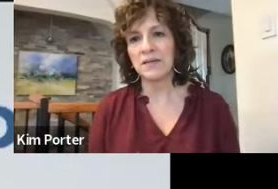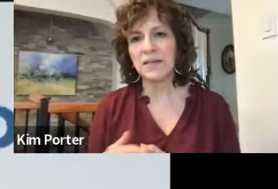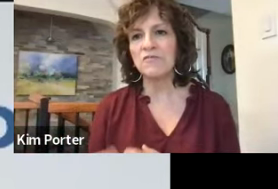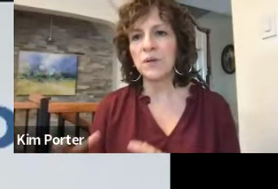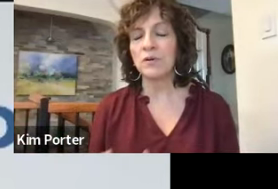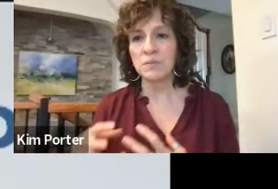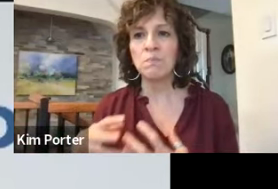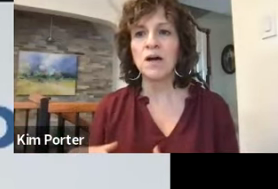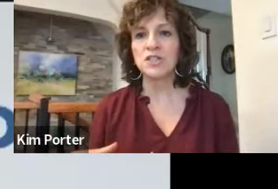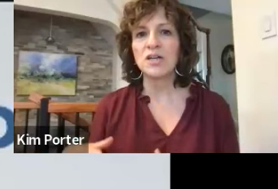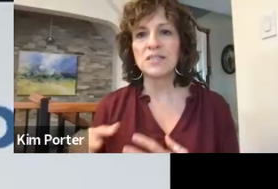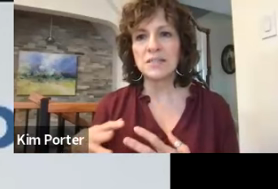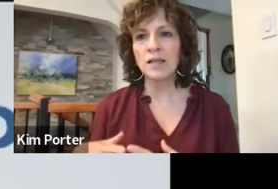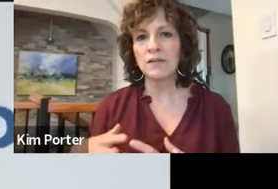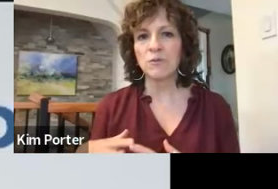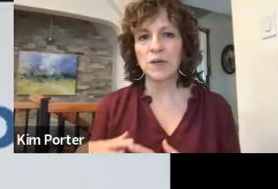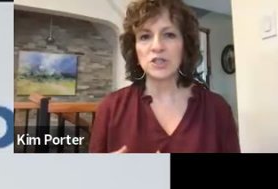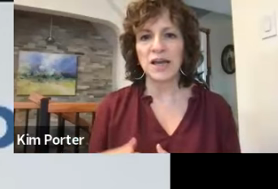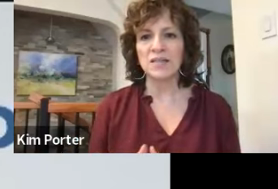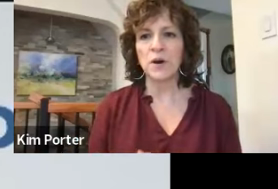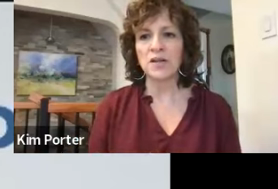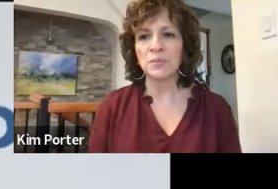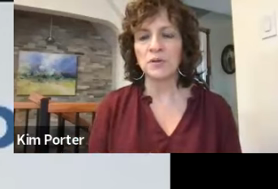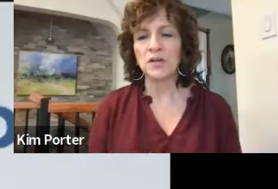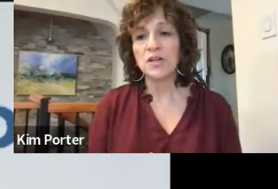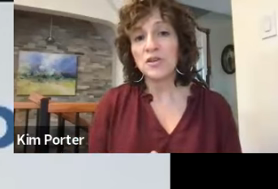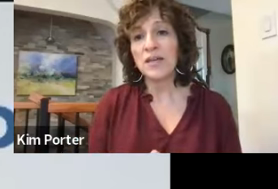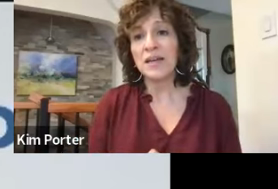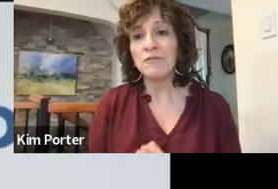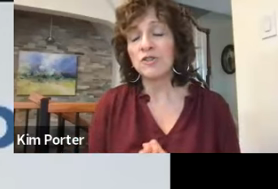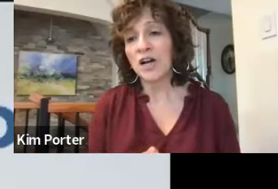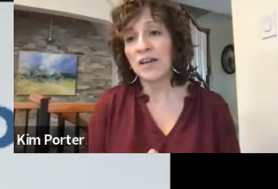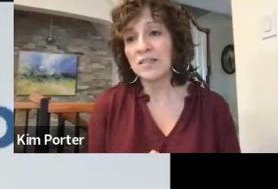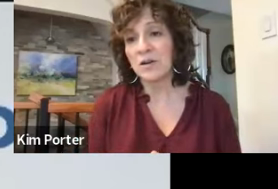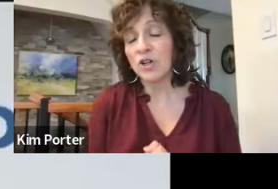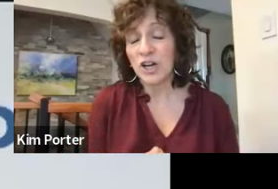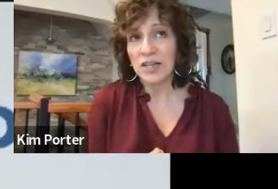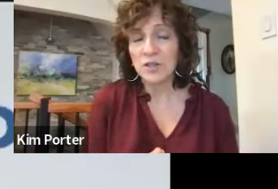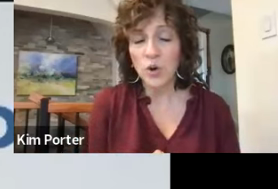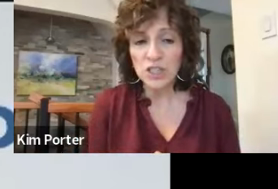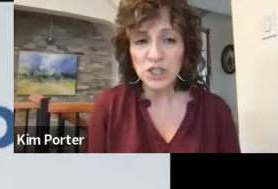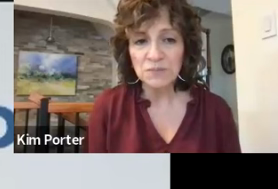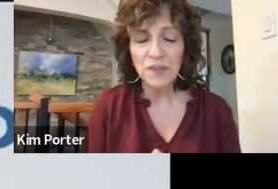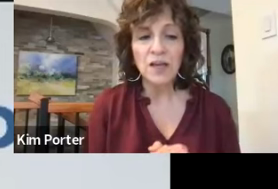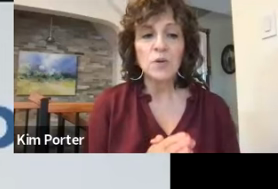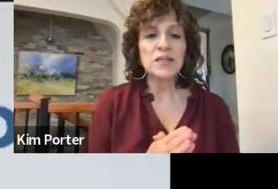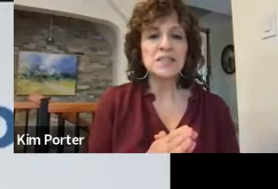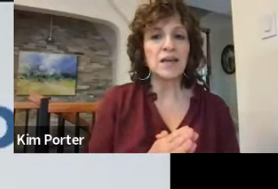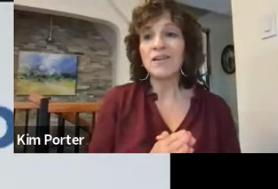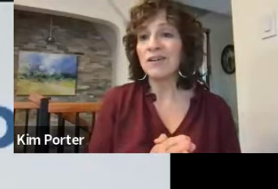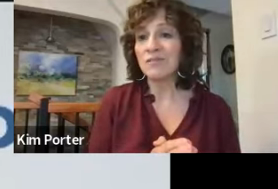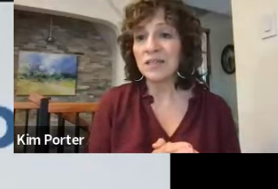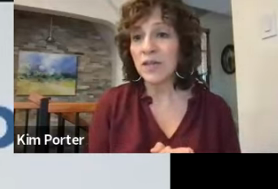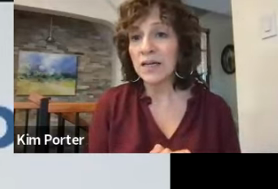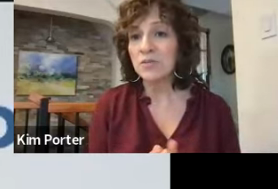to give people as much solid information as possible so that if our child asks a question, we can